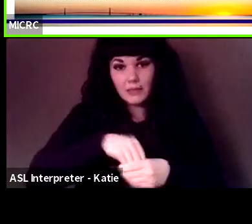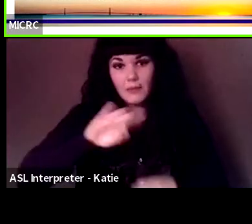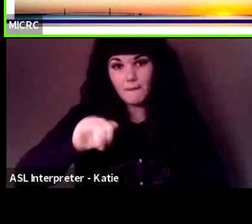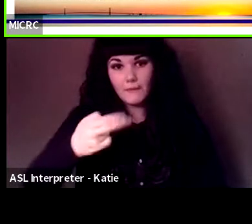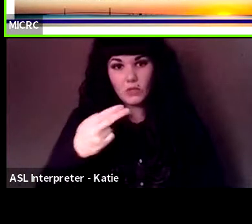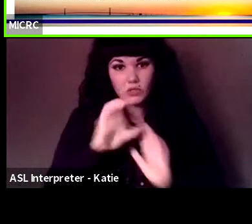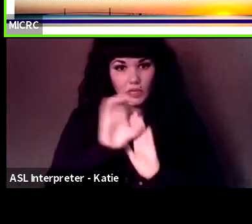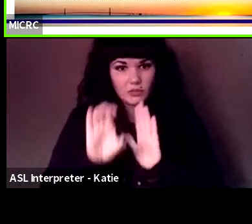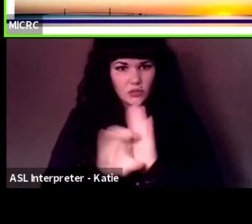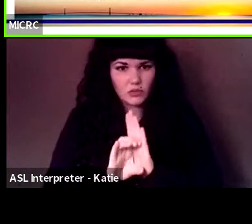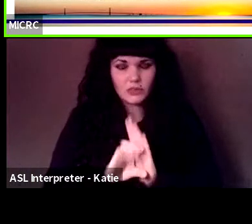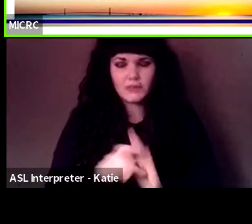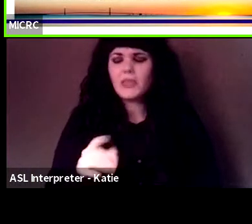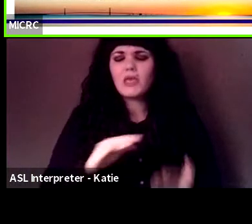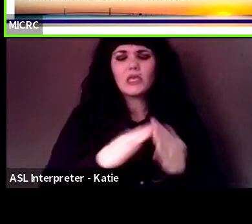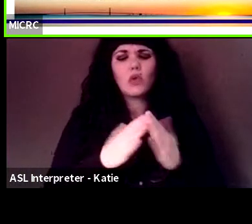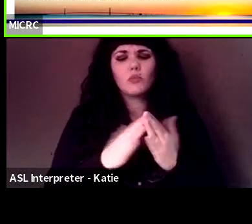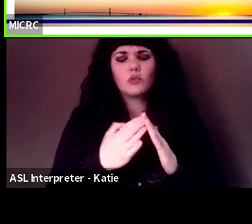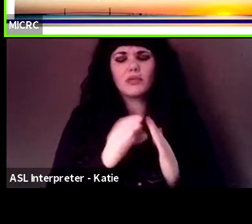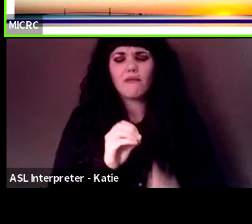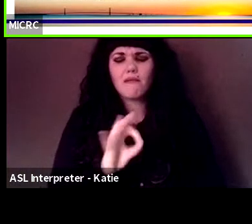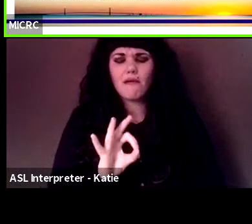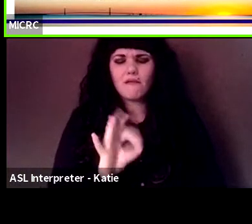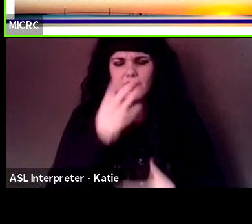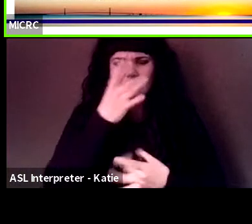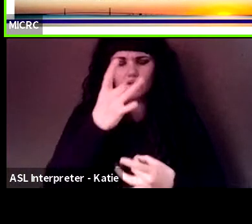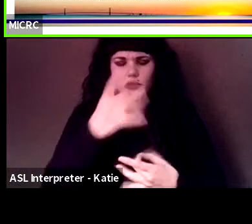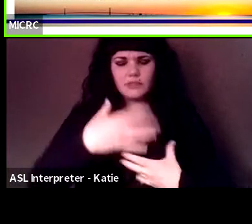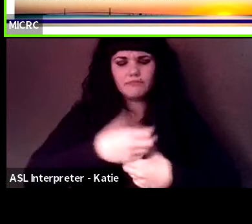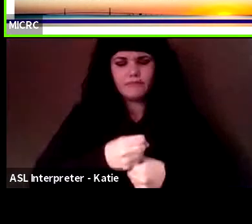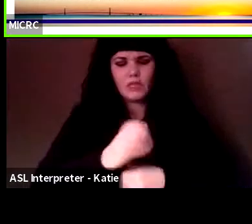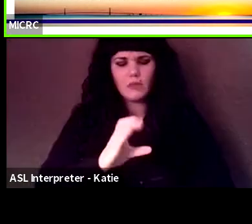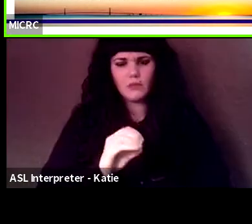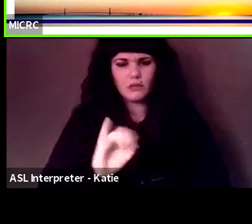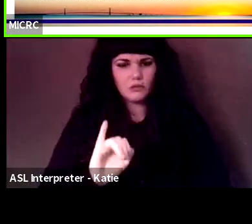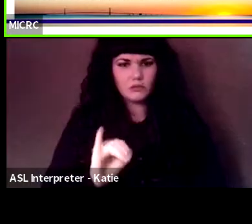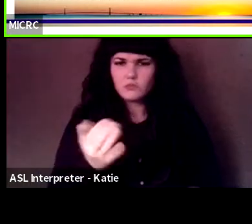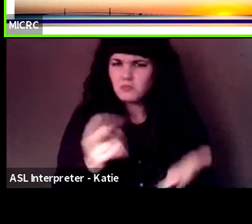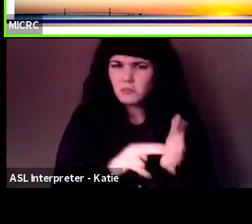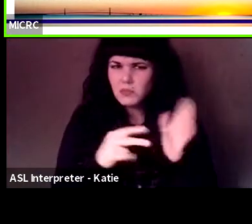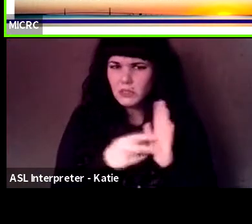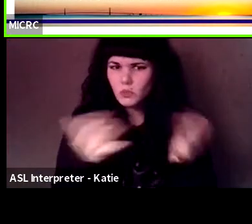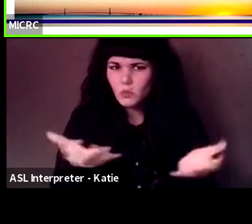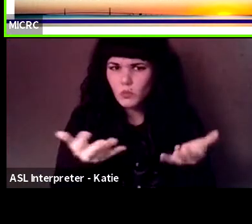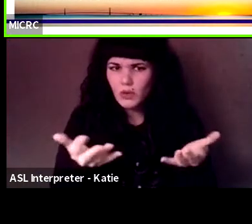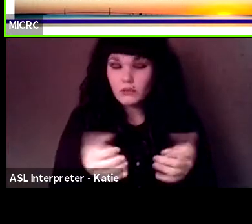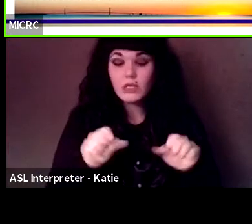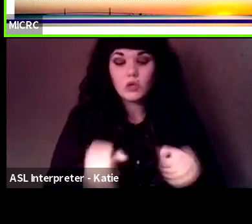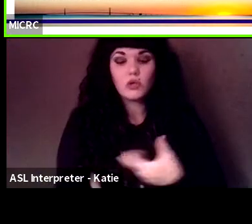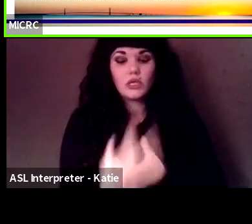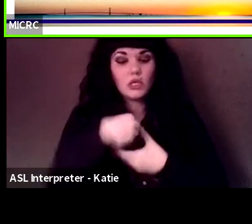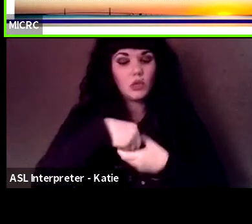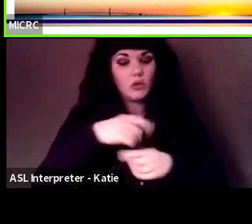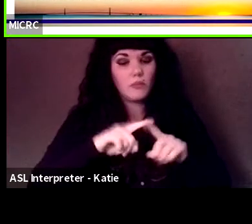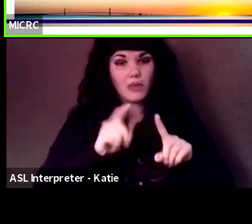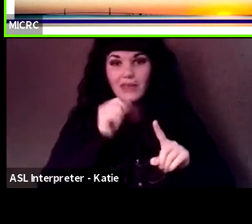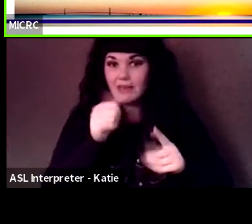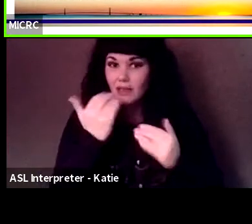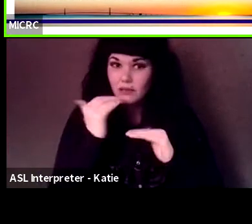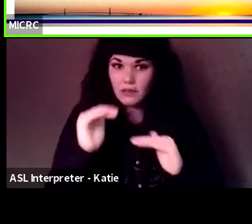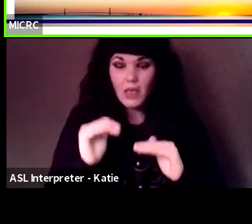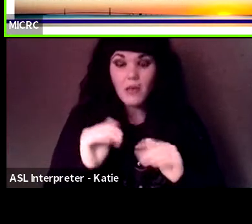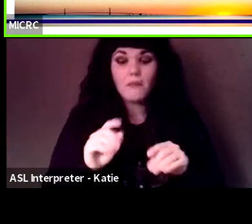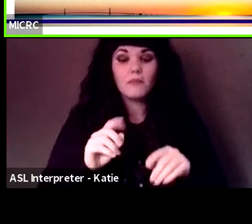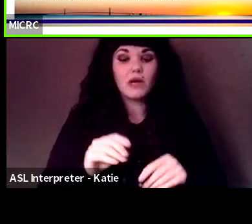is a community of interest? A community of interest may include, but isn't limited to, populations that share cultural or